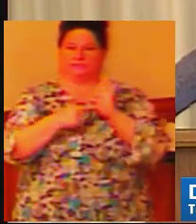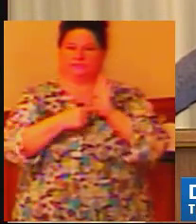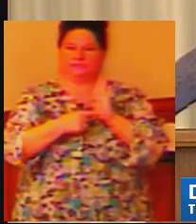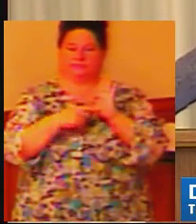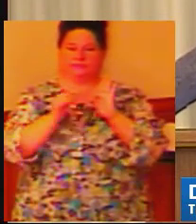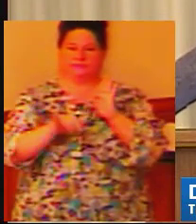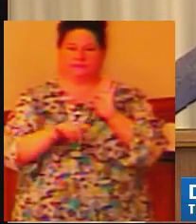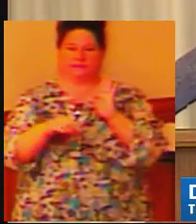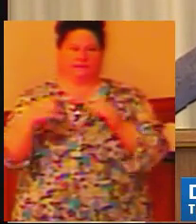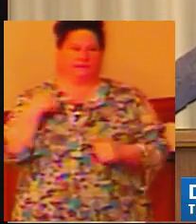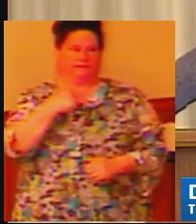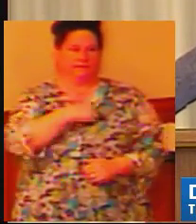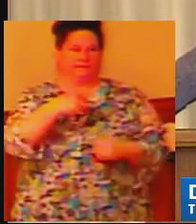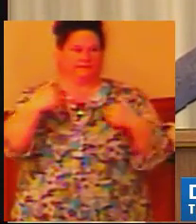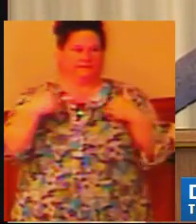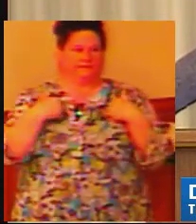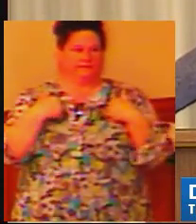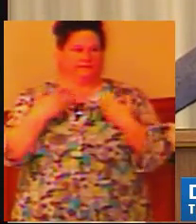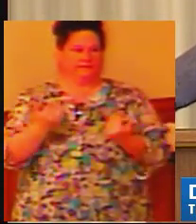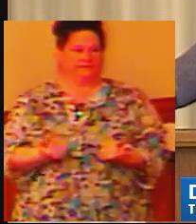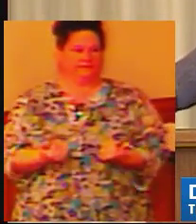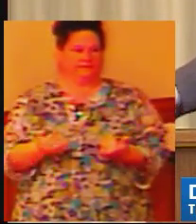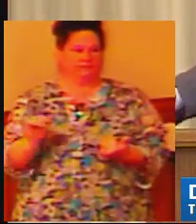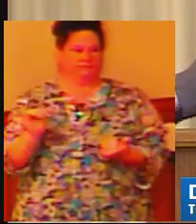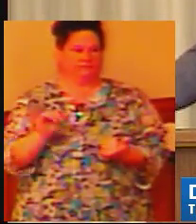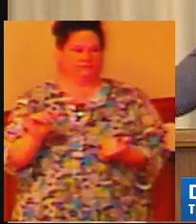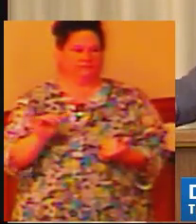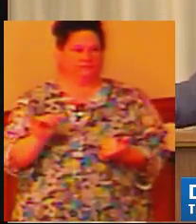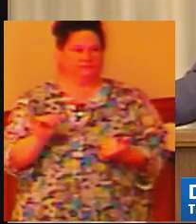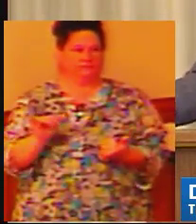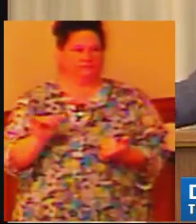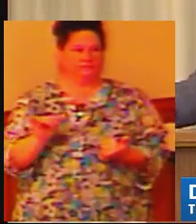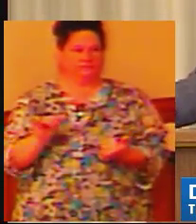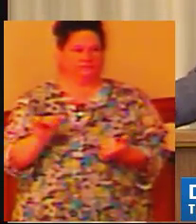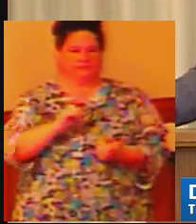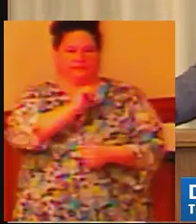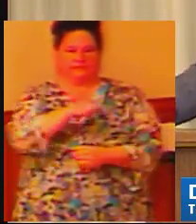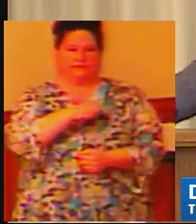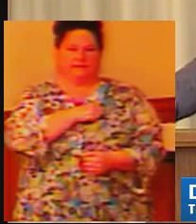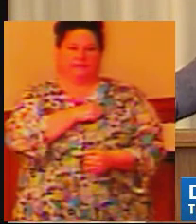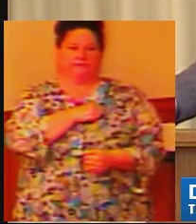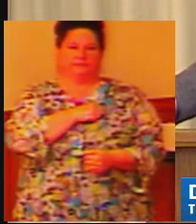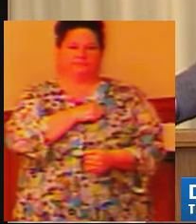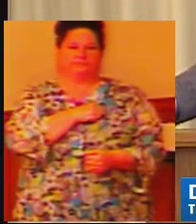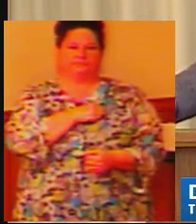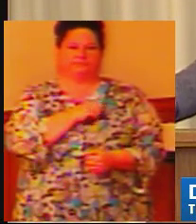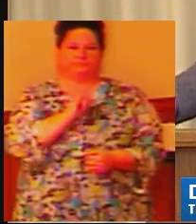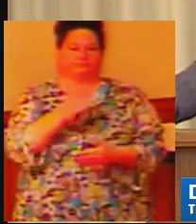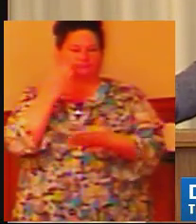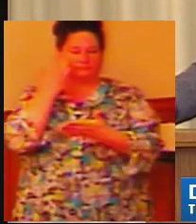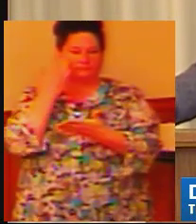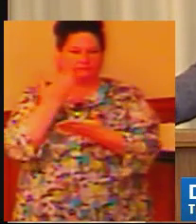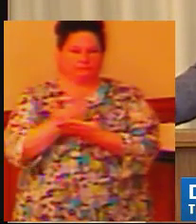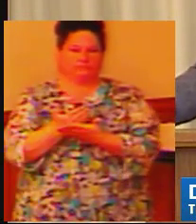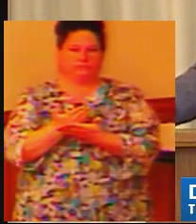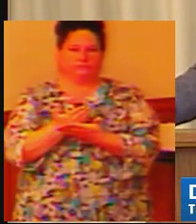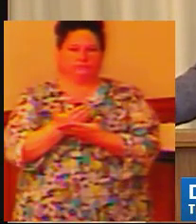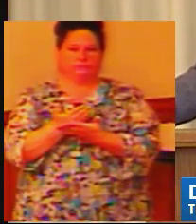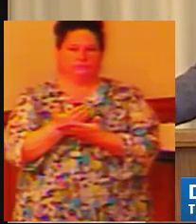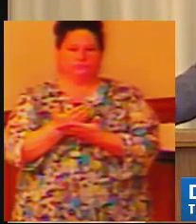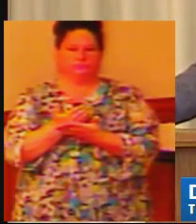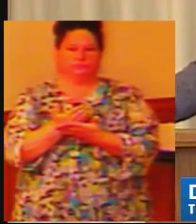So we have also in this day and age prevalent attitudes that prove